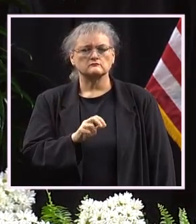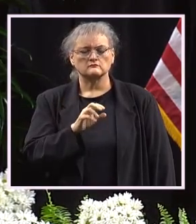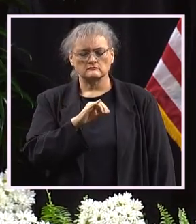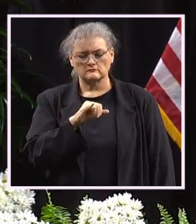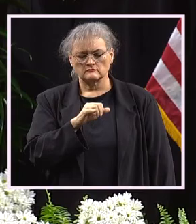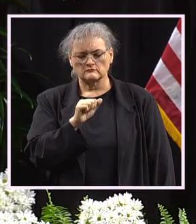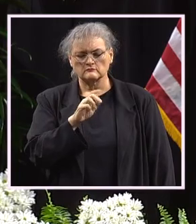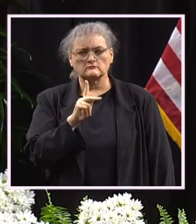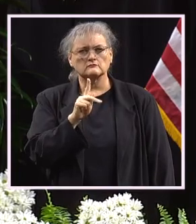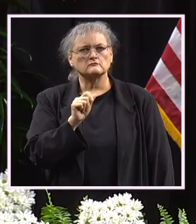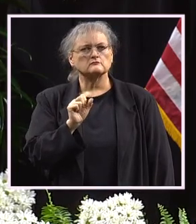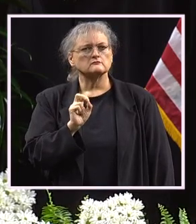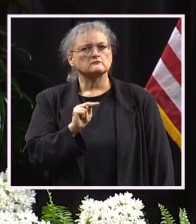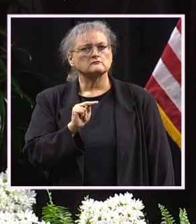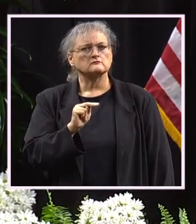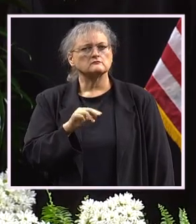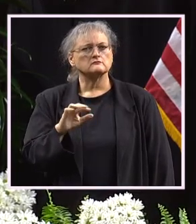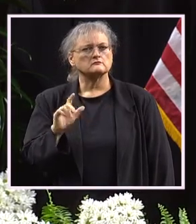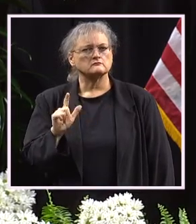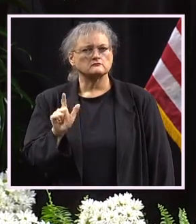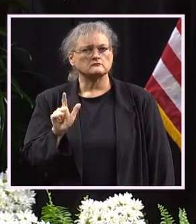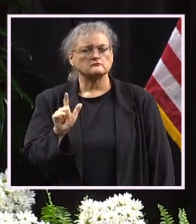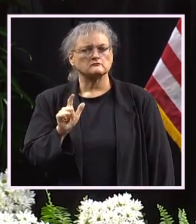Jackson Mark Leong.